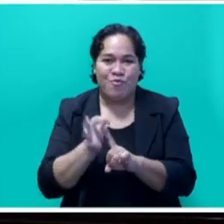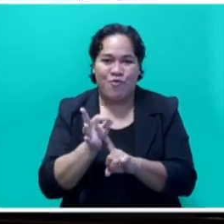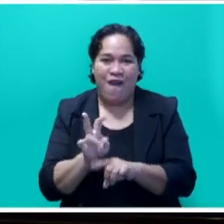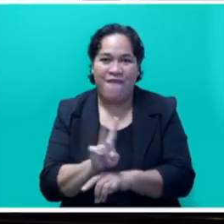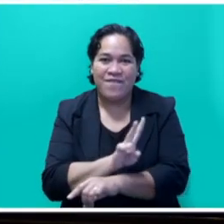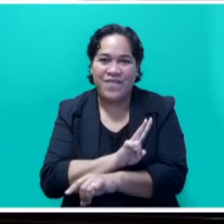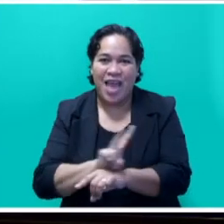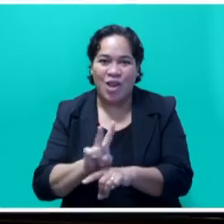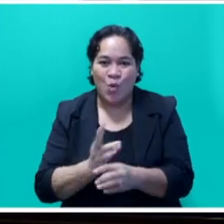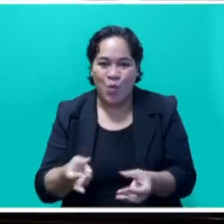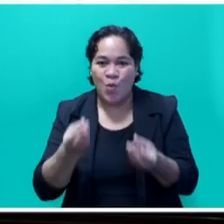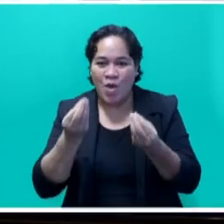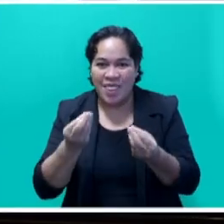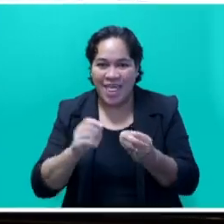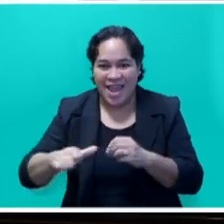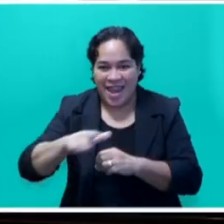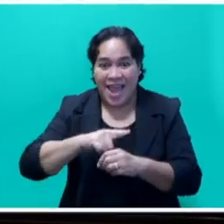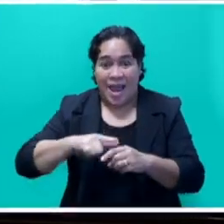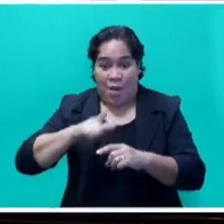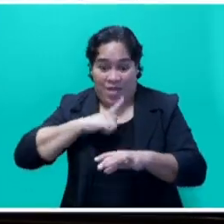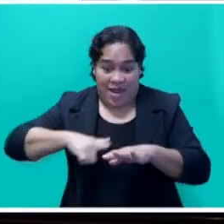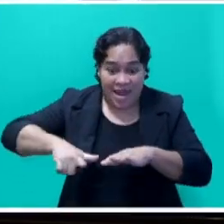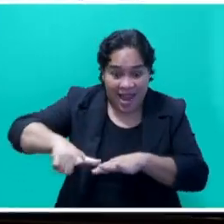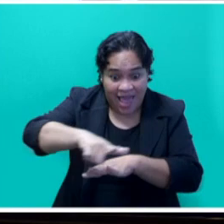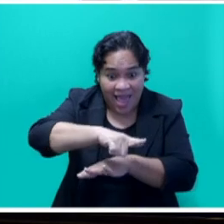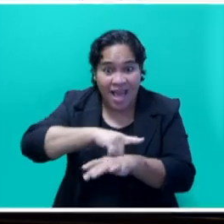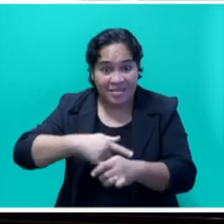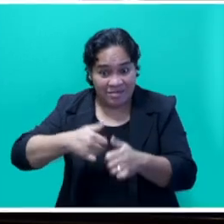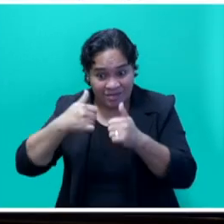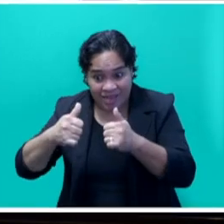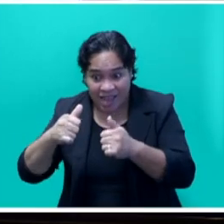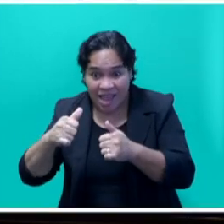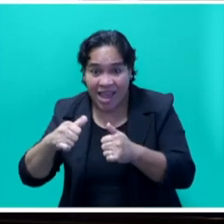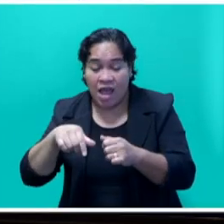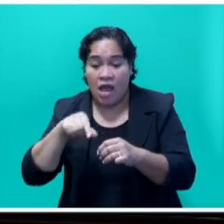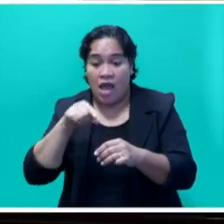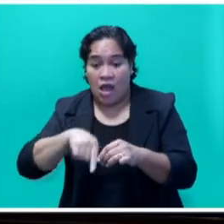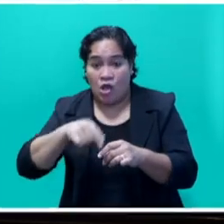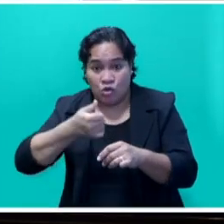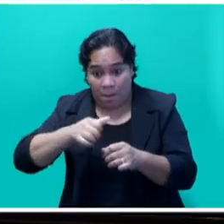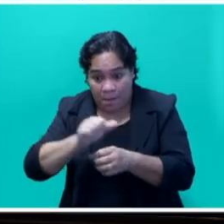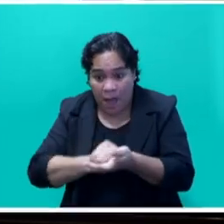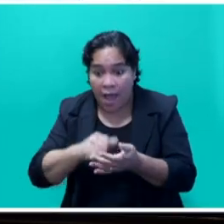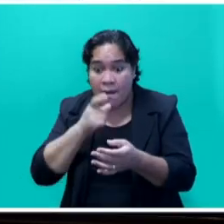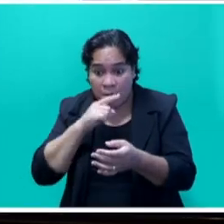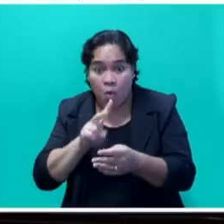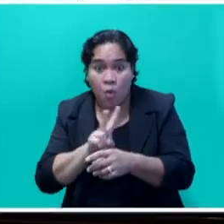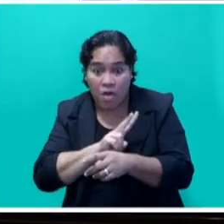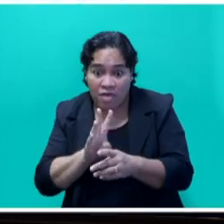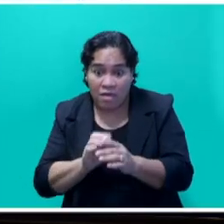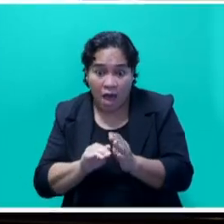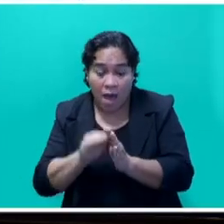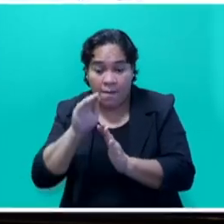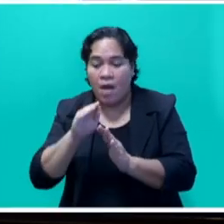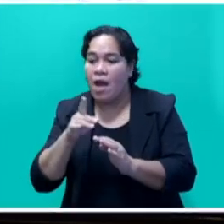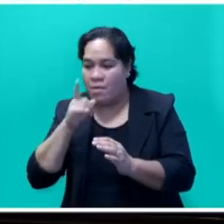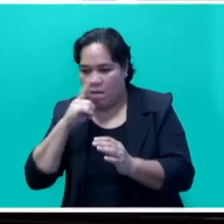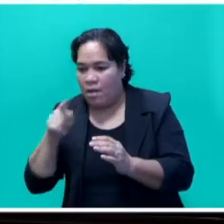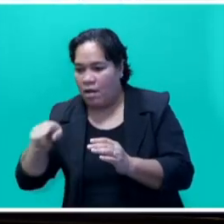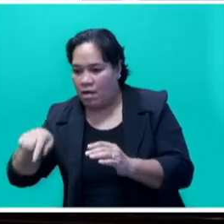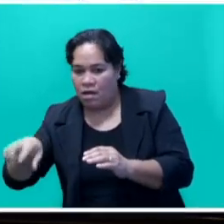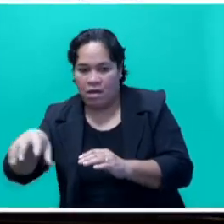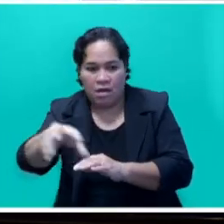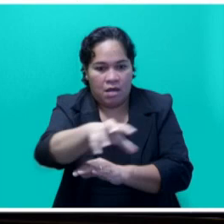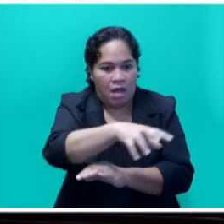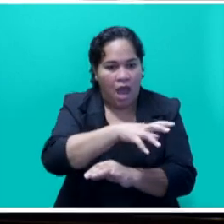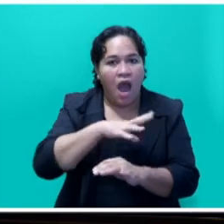goes up, other unleased lands around that land, the value of it goes up also. People want to pay more money. They've got security of